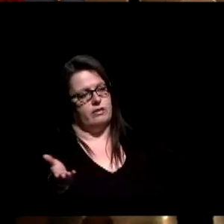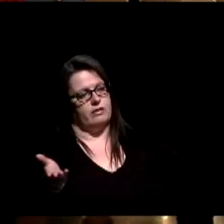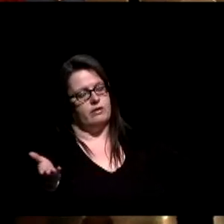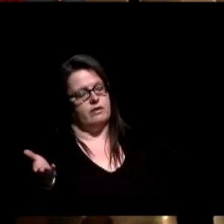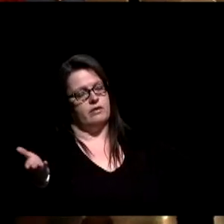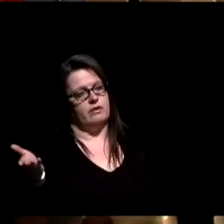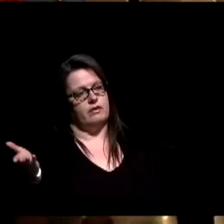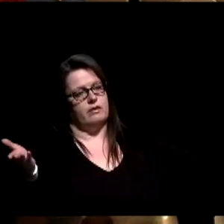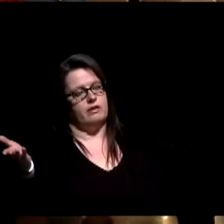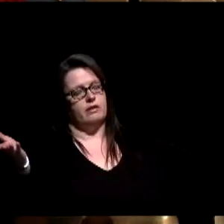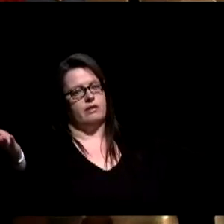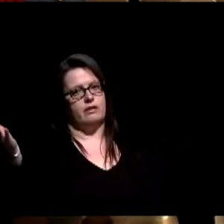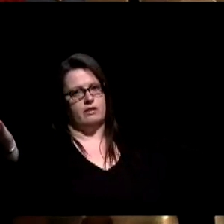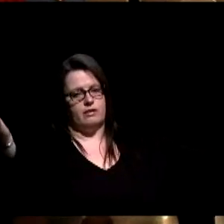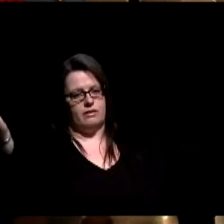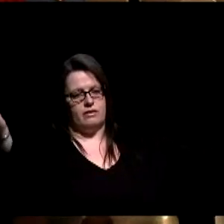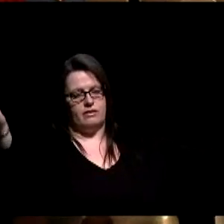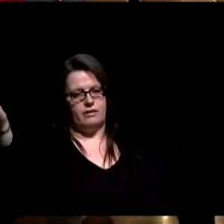for